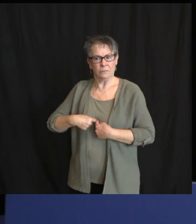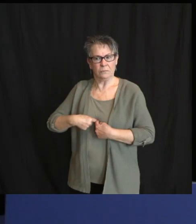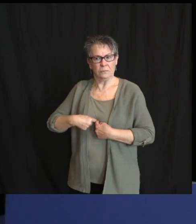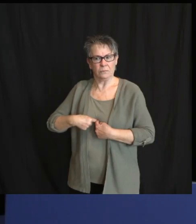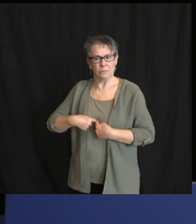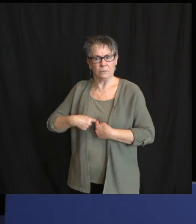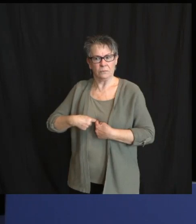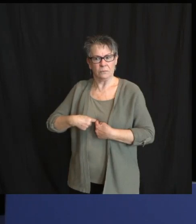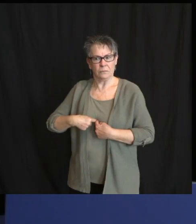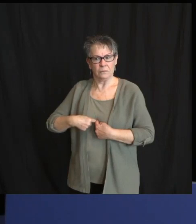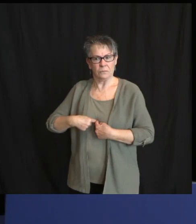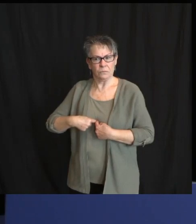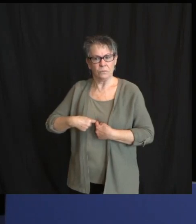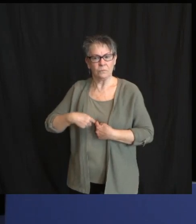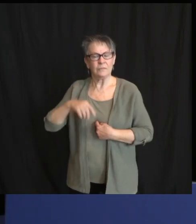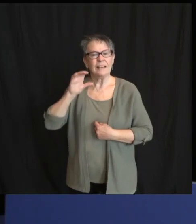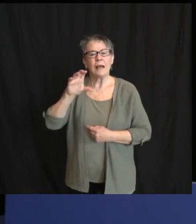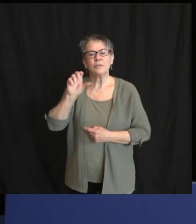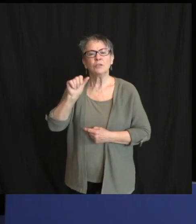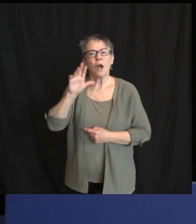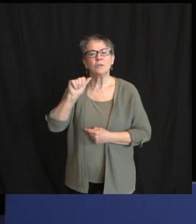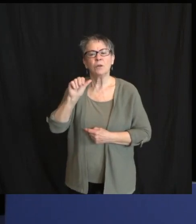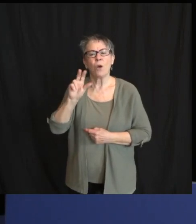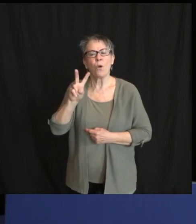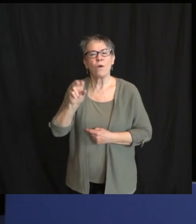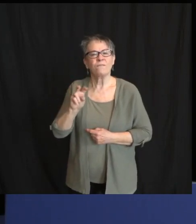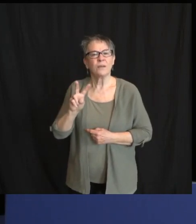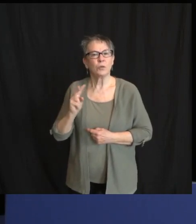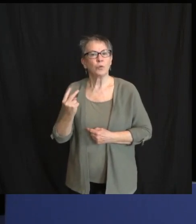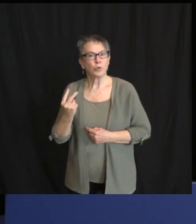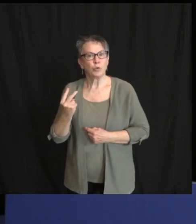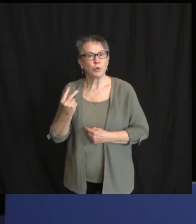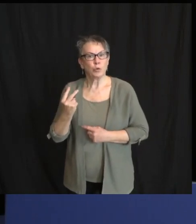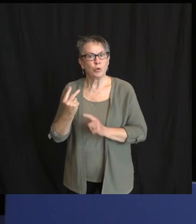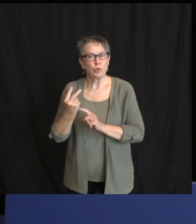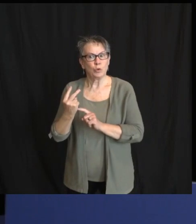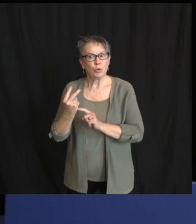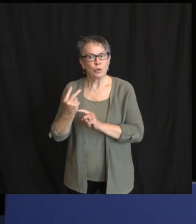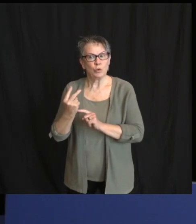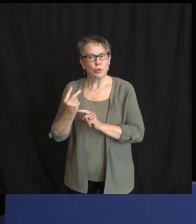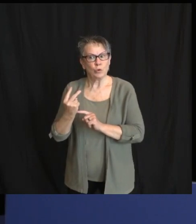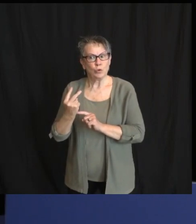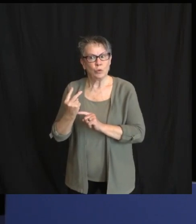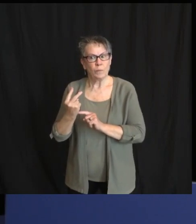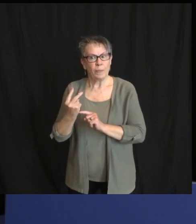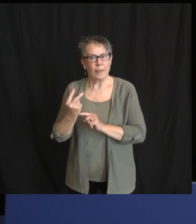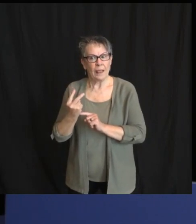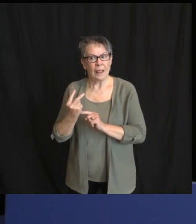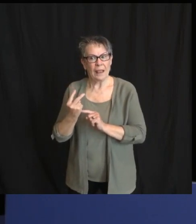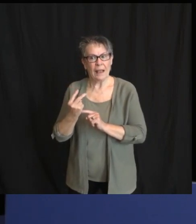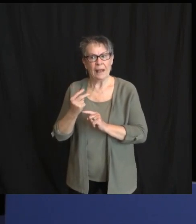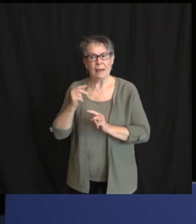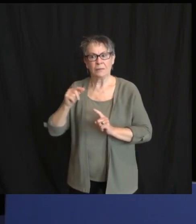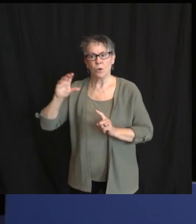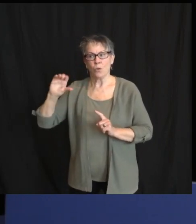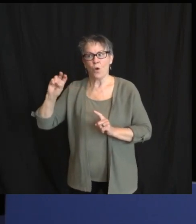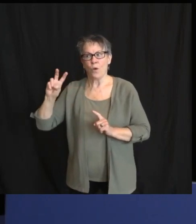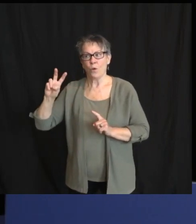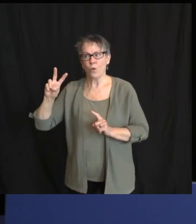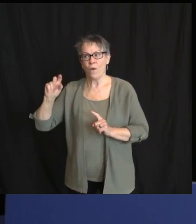what we do know is that if you test positive for antibodies